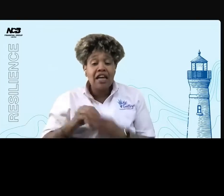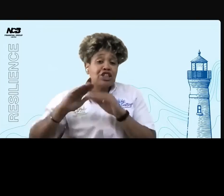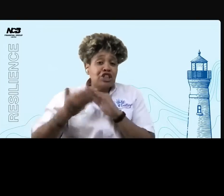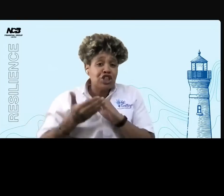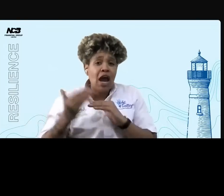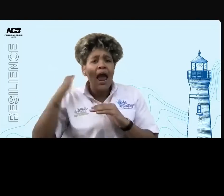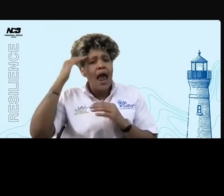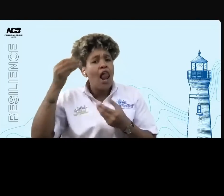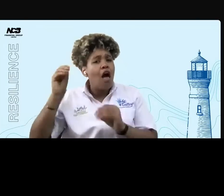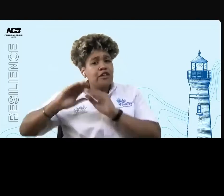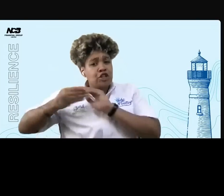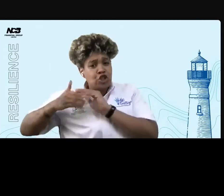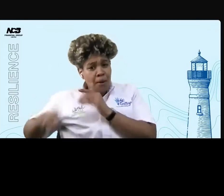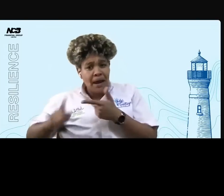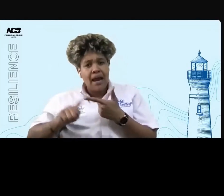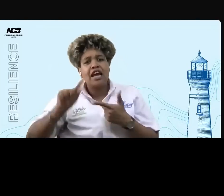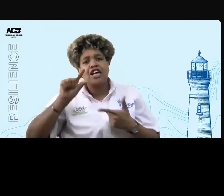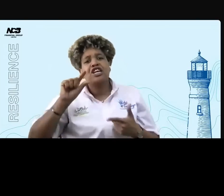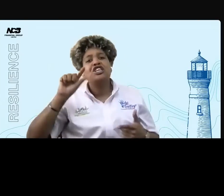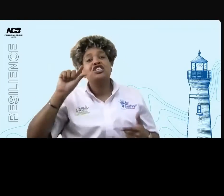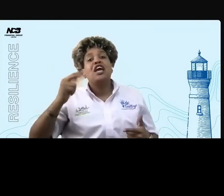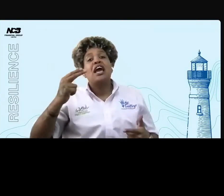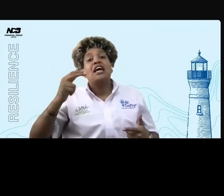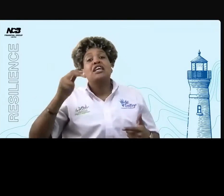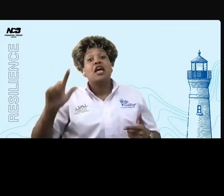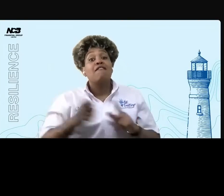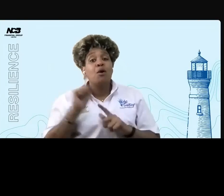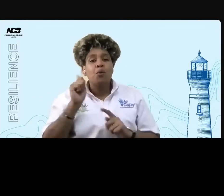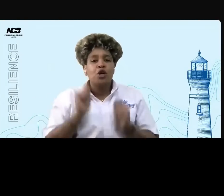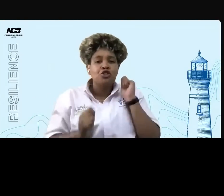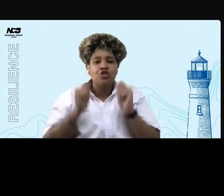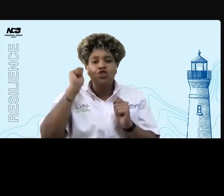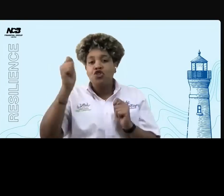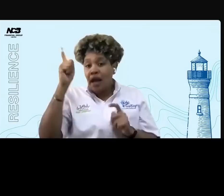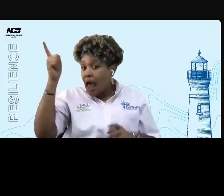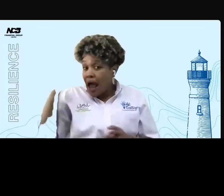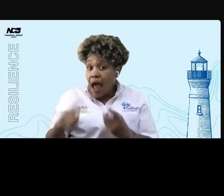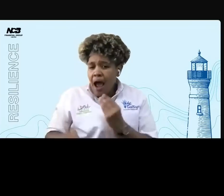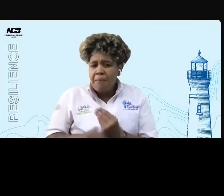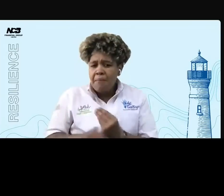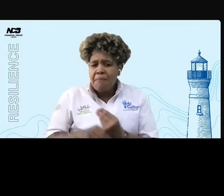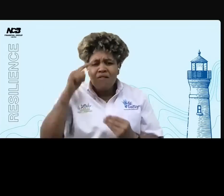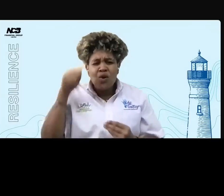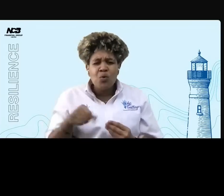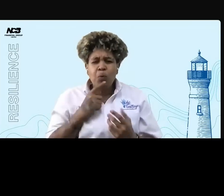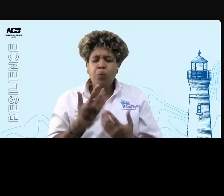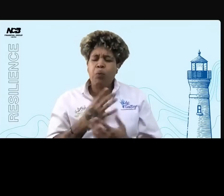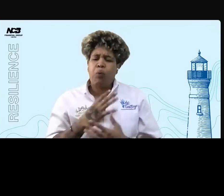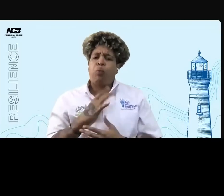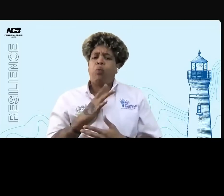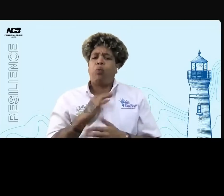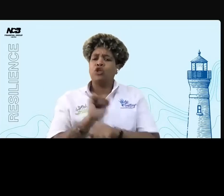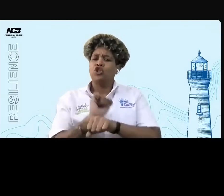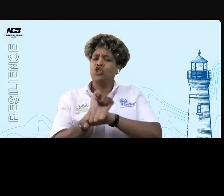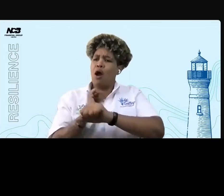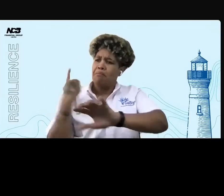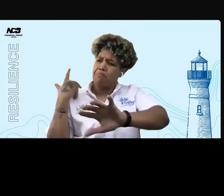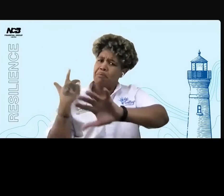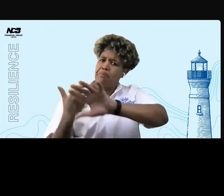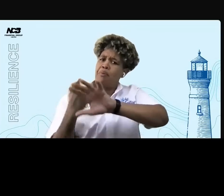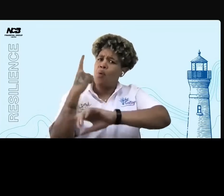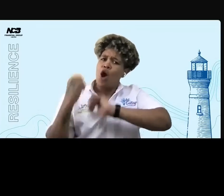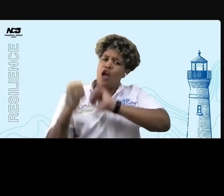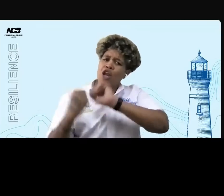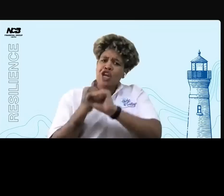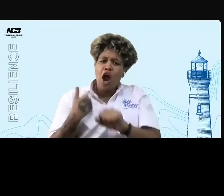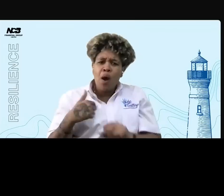office out of Jamaica, and GHL out of Trinidad, for doing this phenomenal job over the last year. And